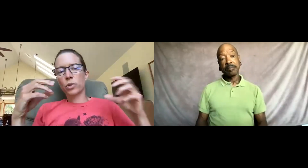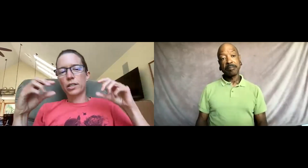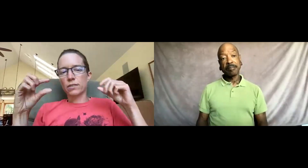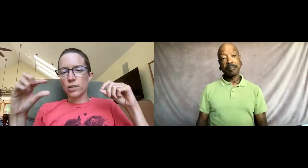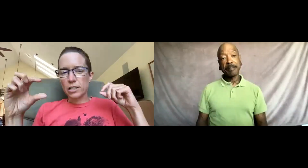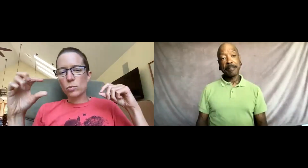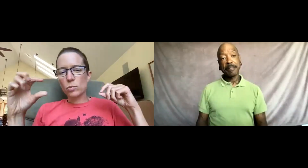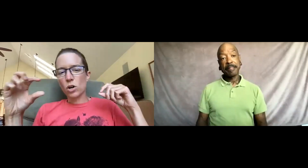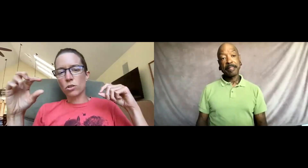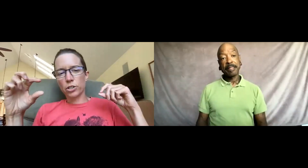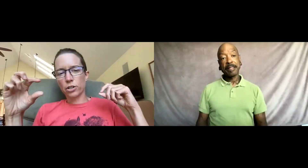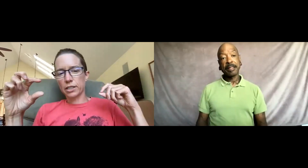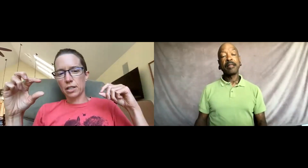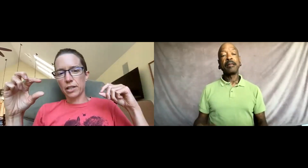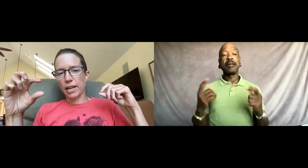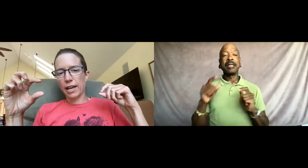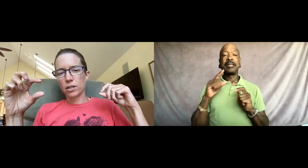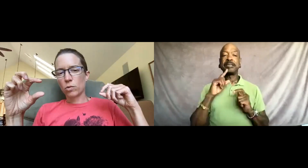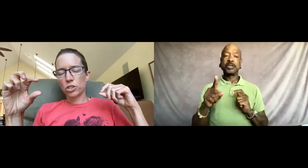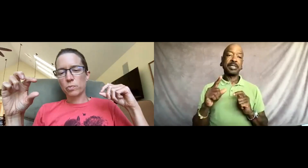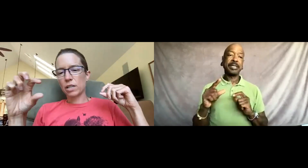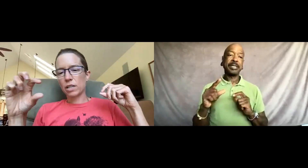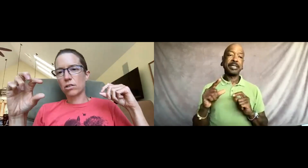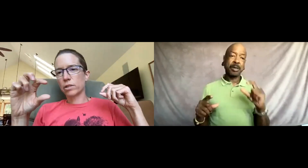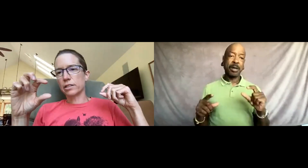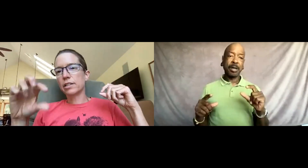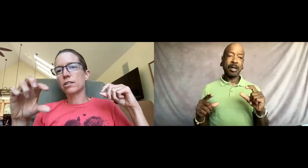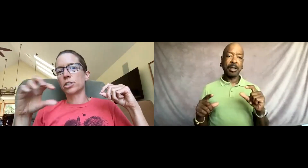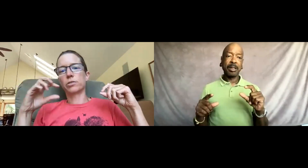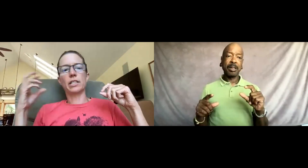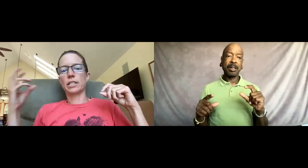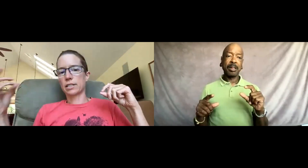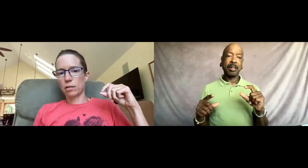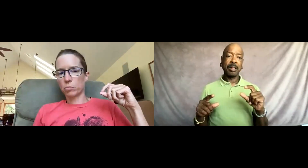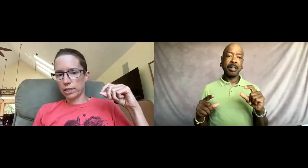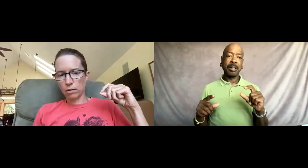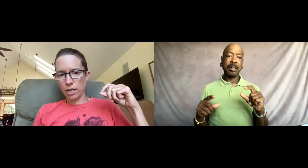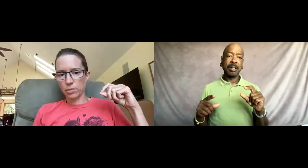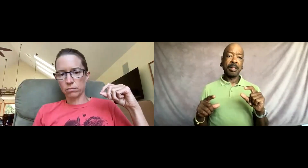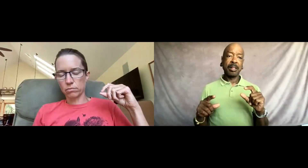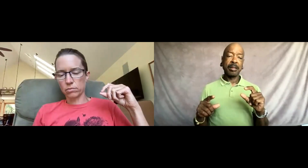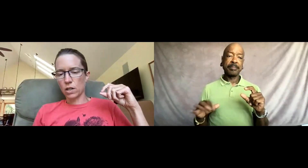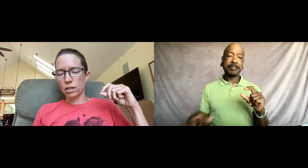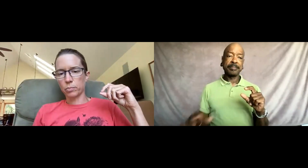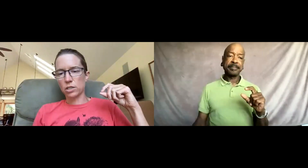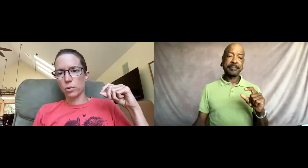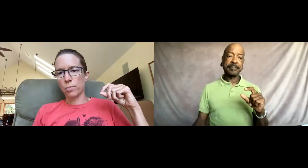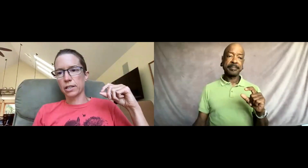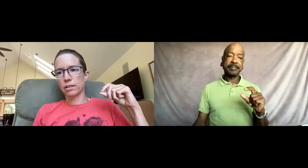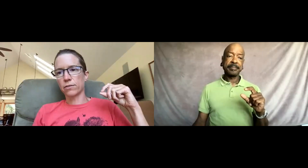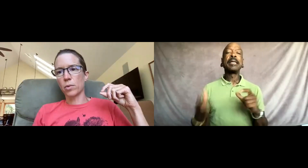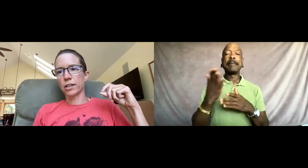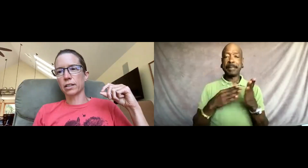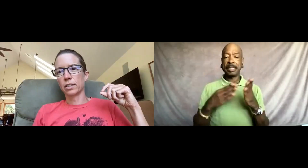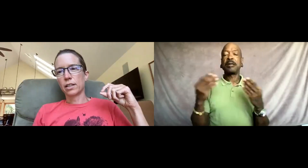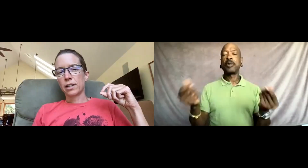$20,000 plus a very small return on top of that, which may be nowhere near what you would need to, say, put a down payment on a piece of property